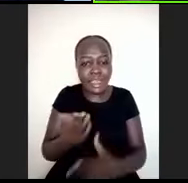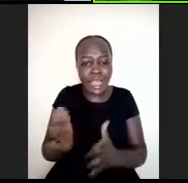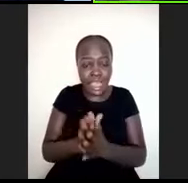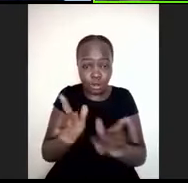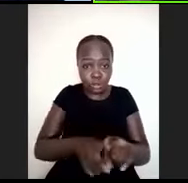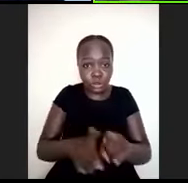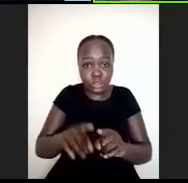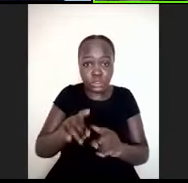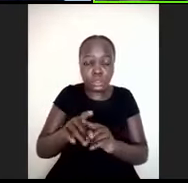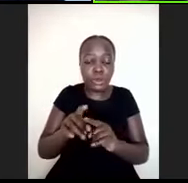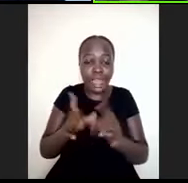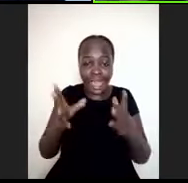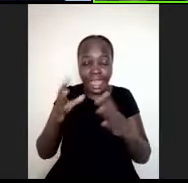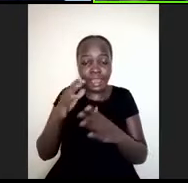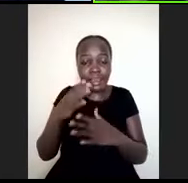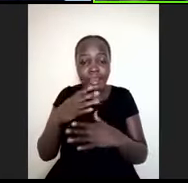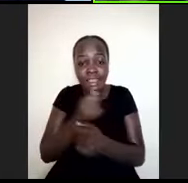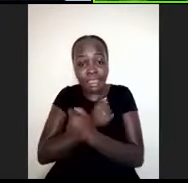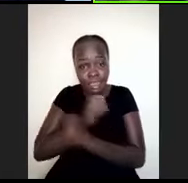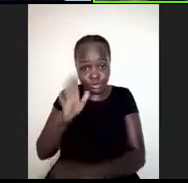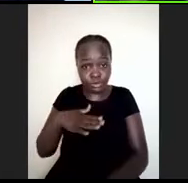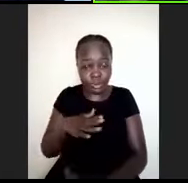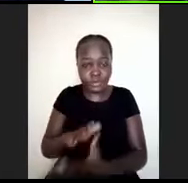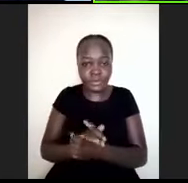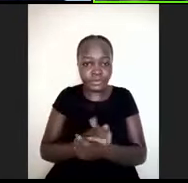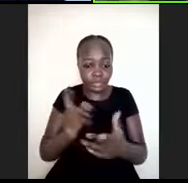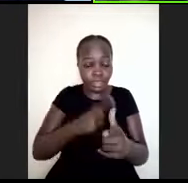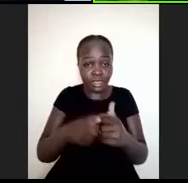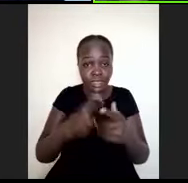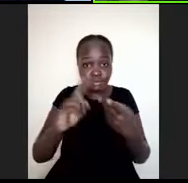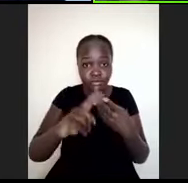to women. Then the transgender,